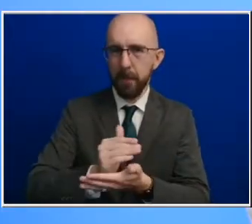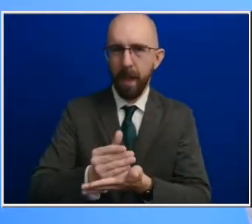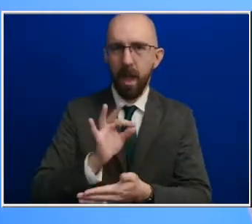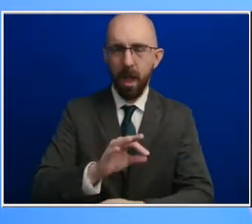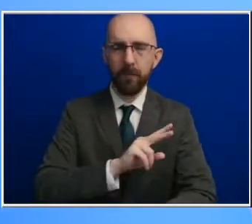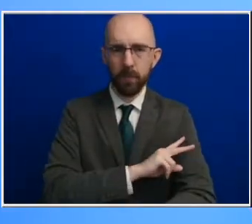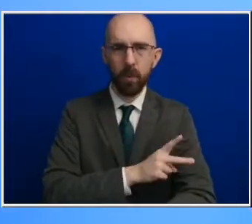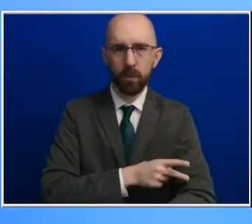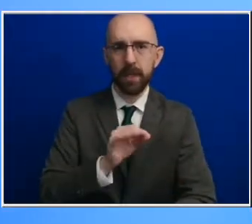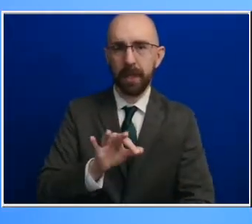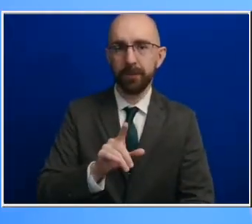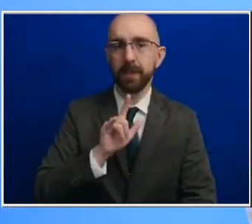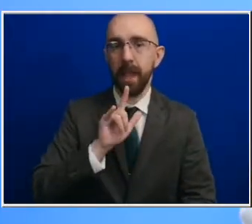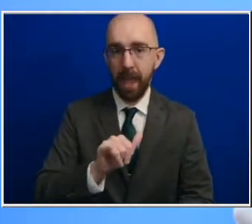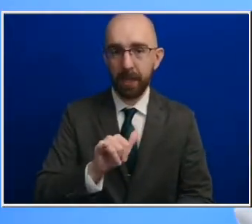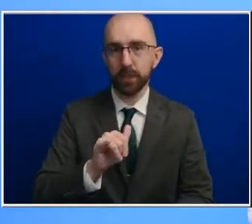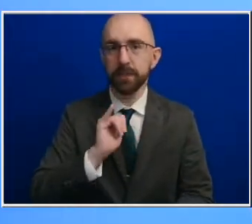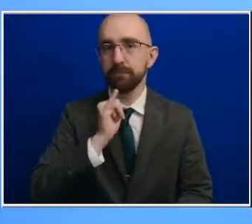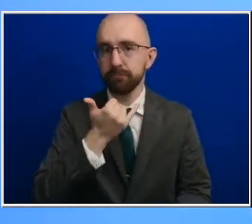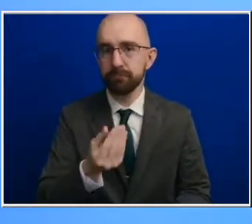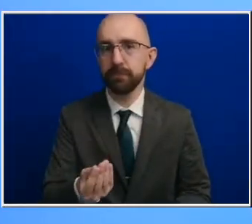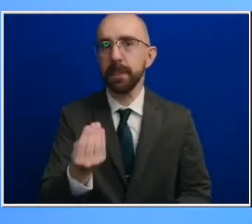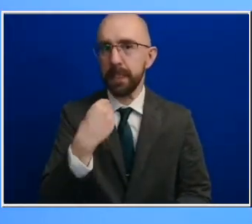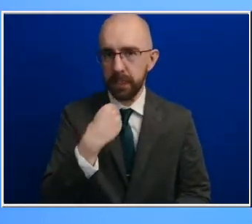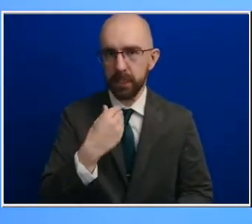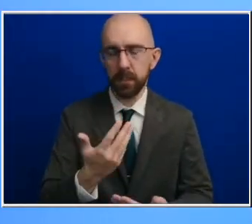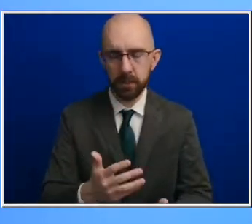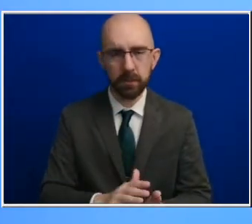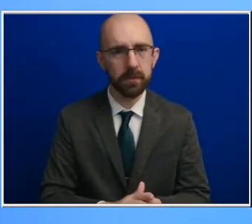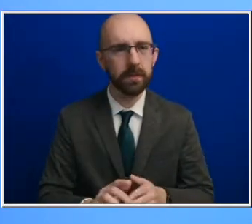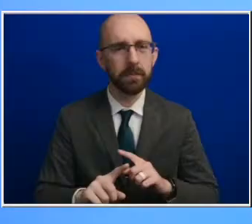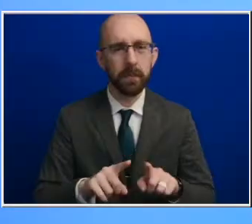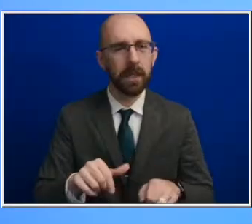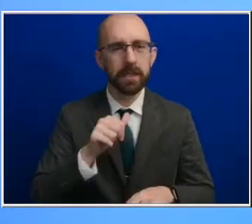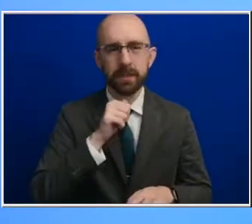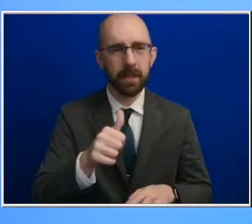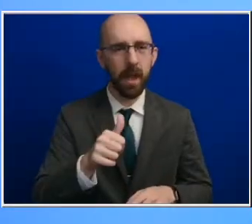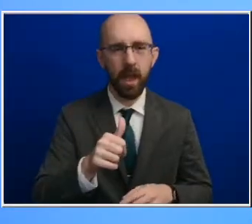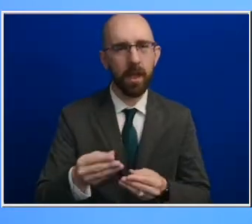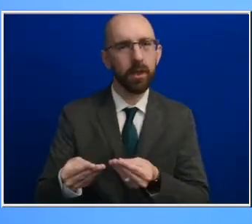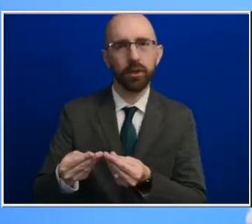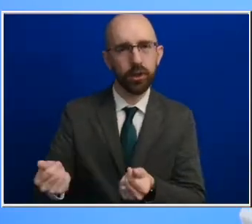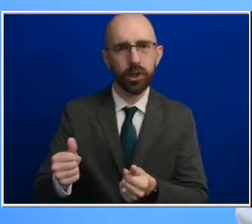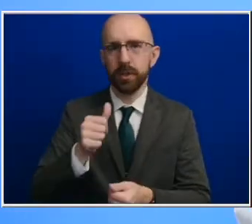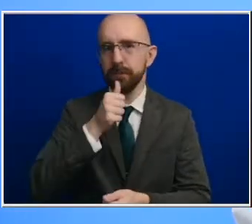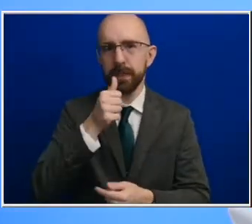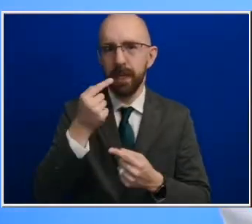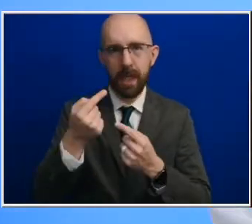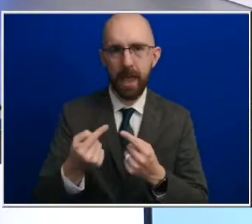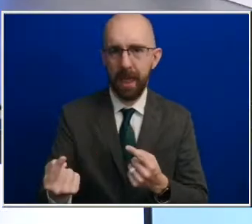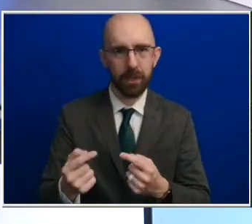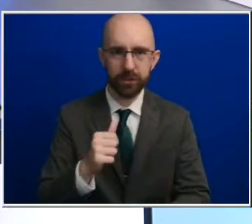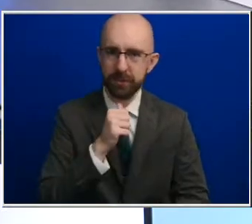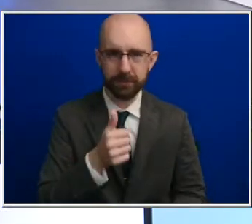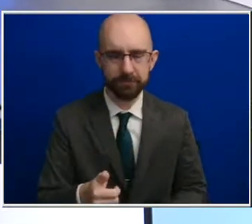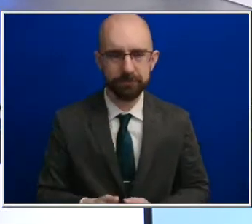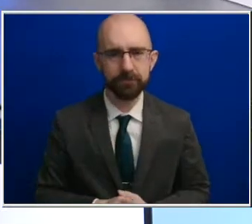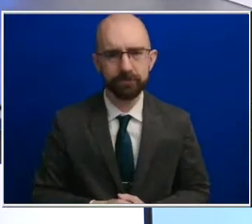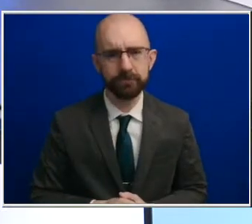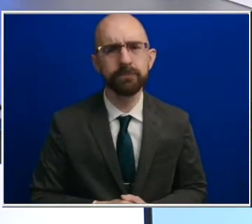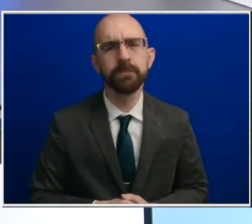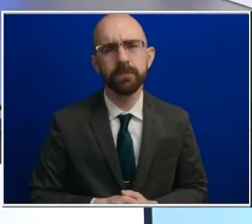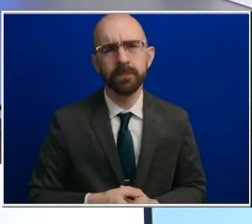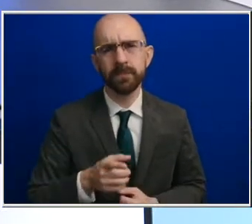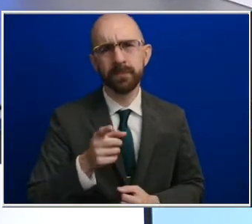actually accidentally ingested, but it does not cure them of the peanut allergy. So is this